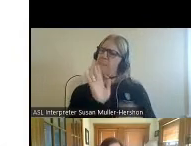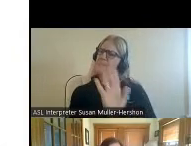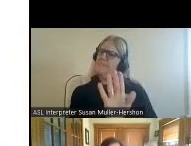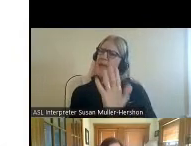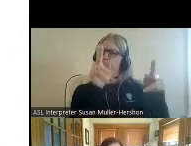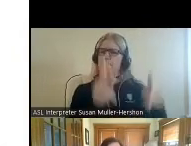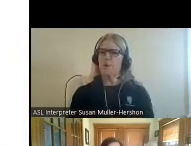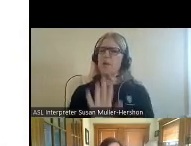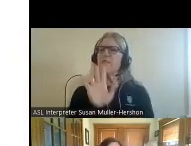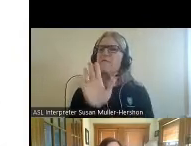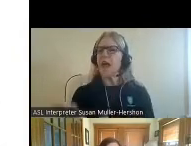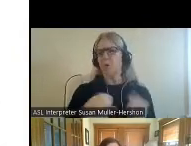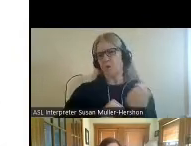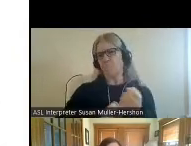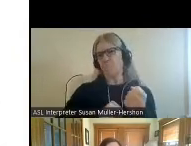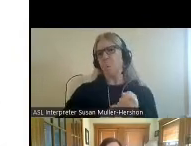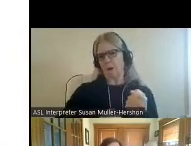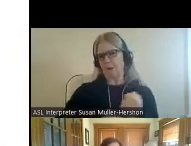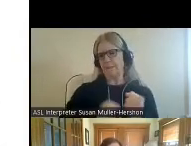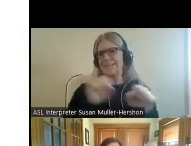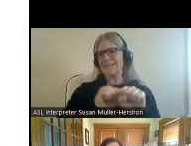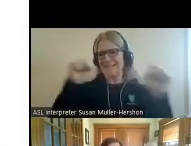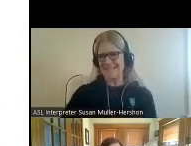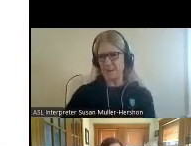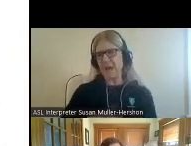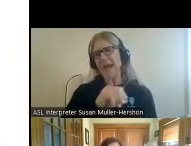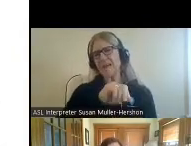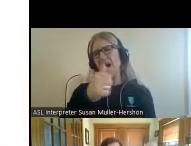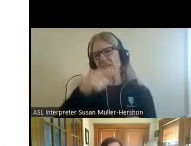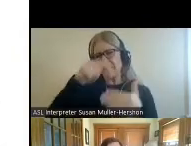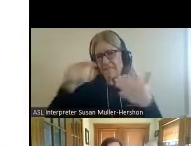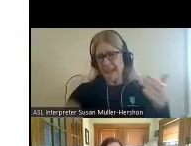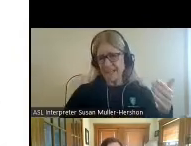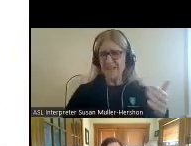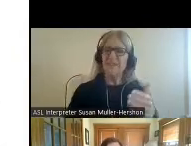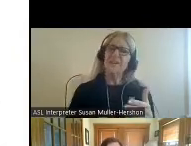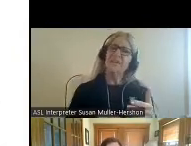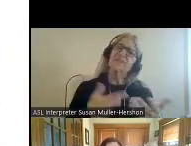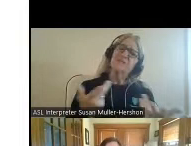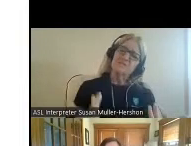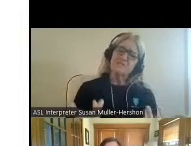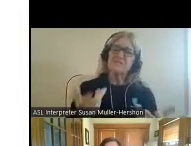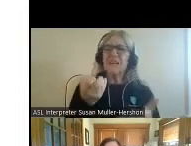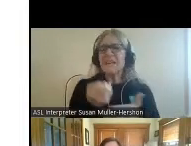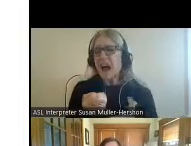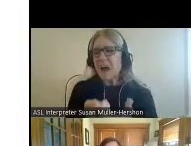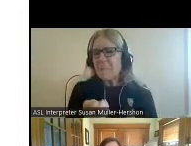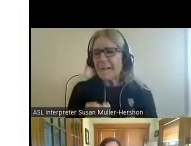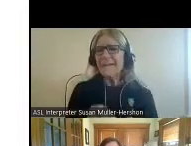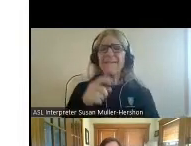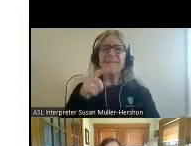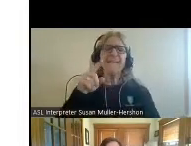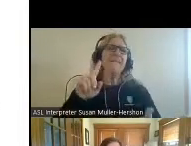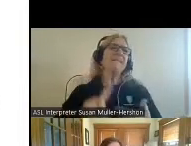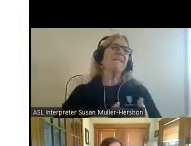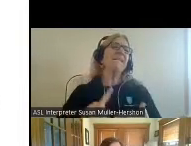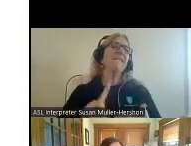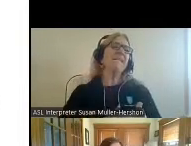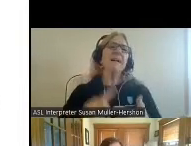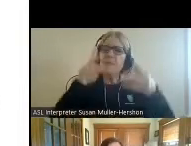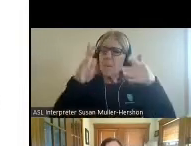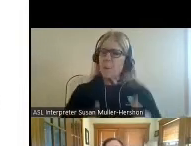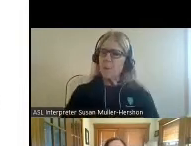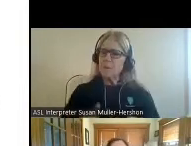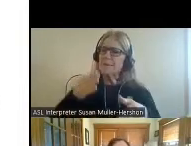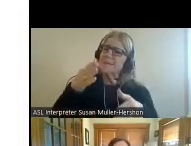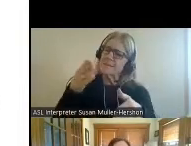that's available, as well as individual factors, including some socioeconomic factors, the person's specific profession